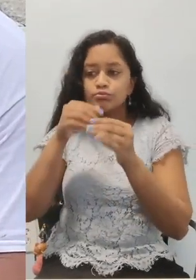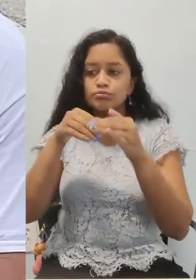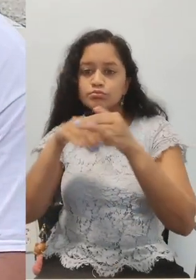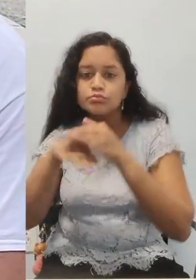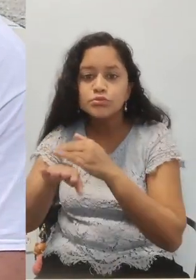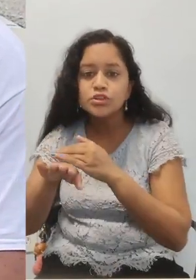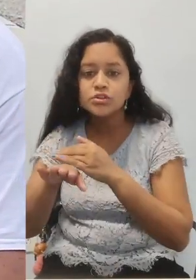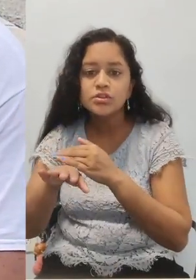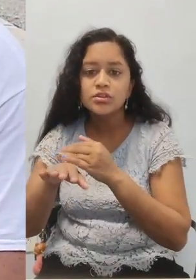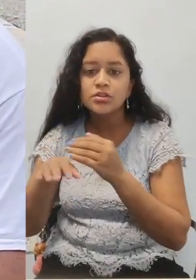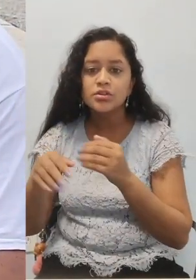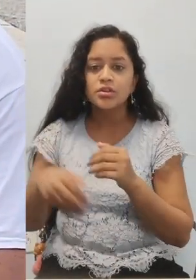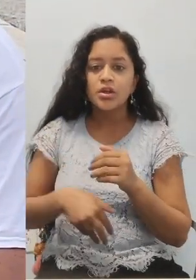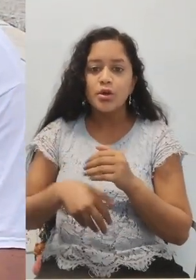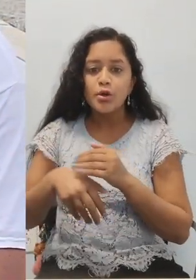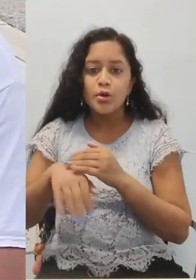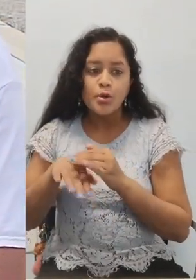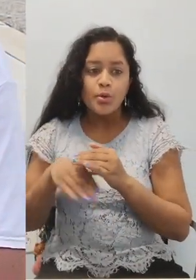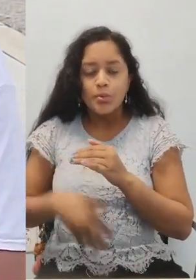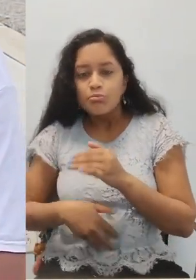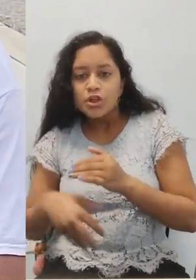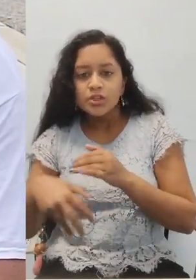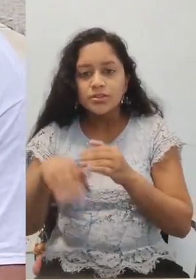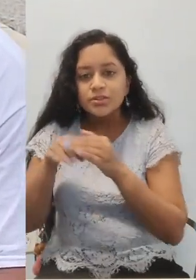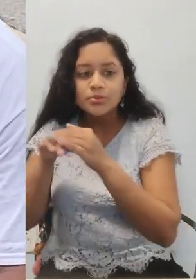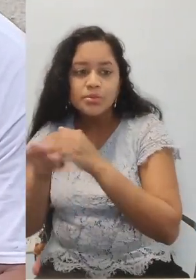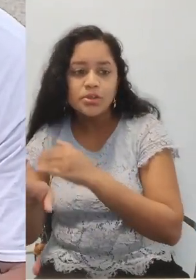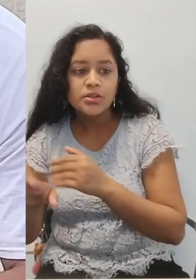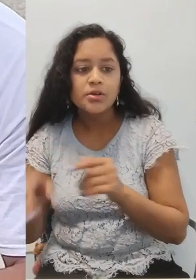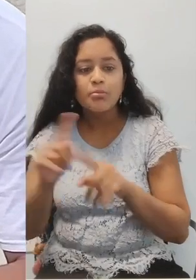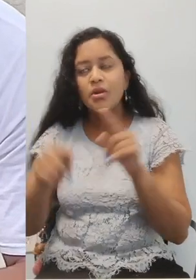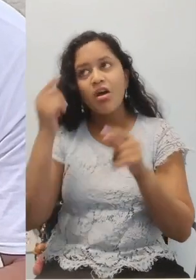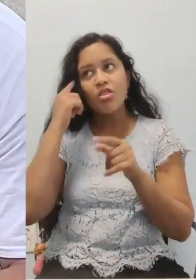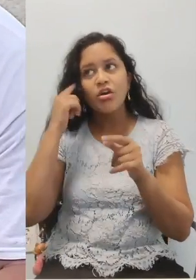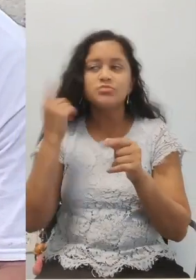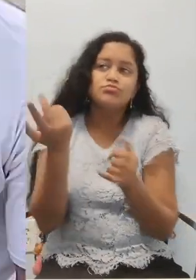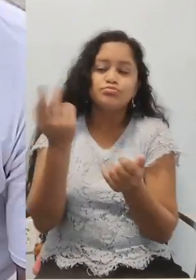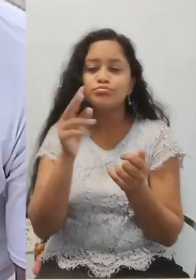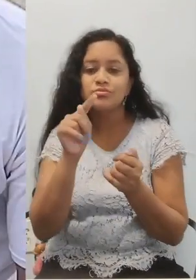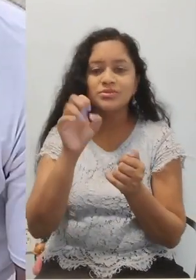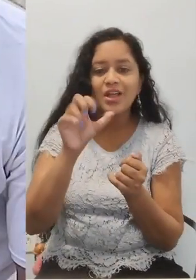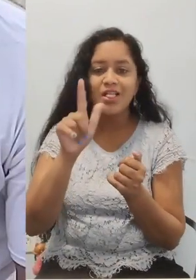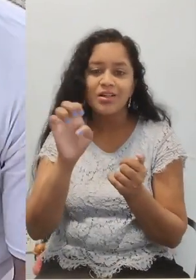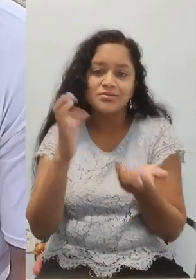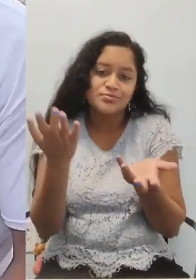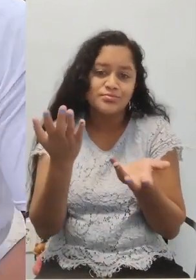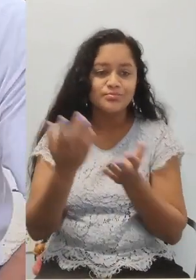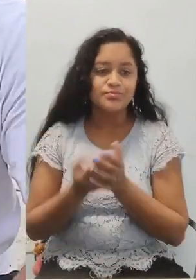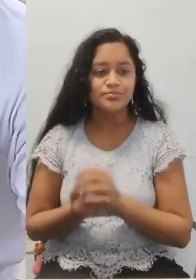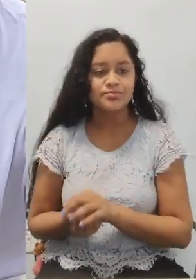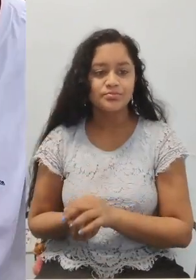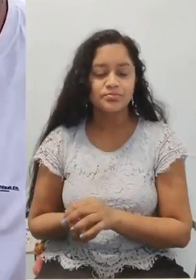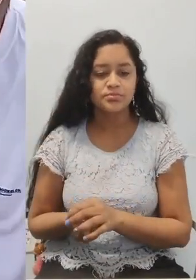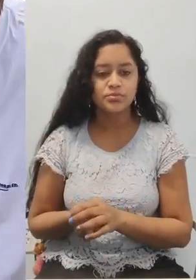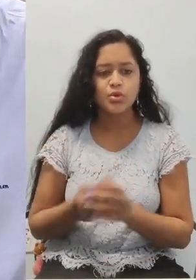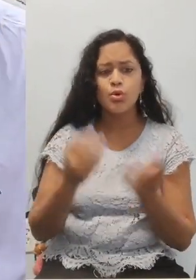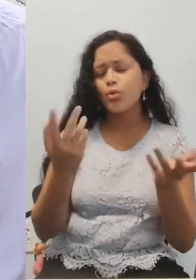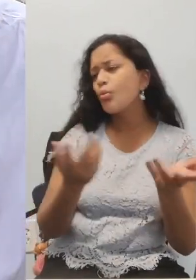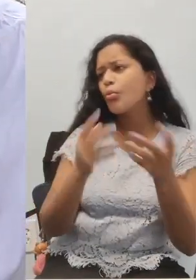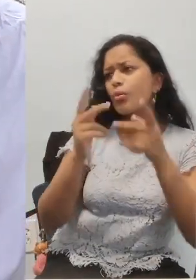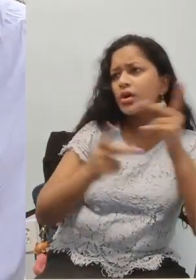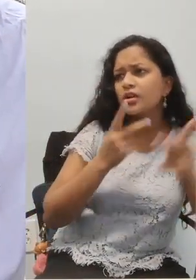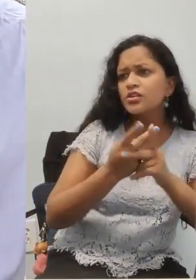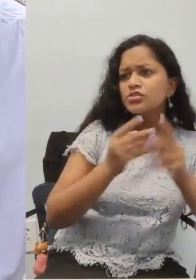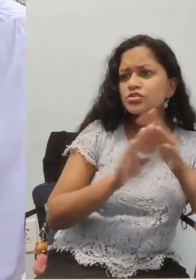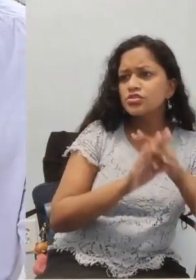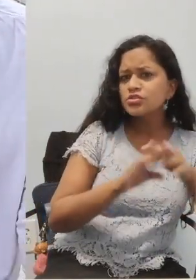always dismissed it as a fisherman's tale. Mm-hmm. But I can tell you now it's true. So, what type of shark did you catch that